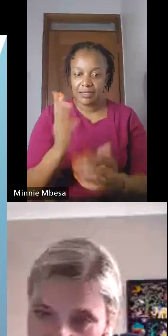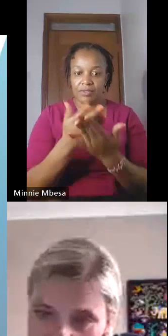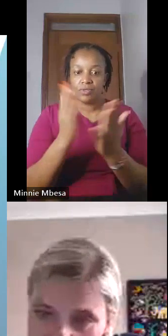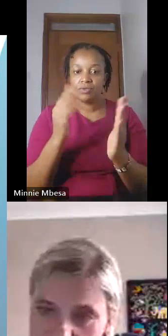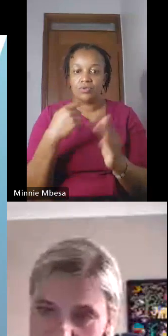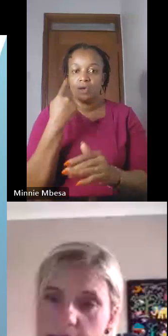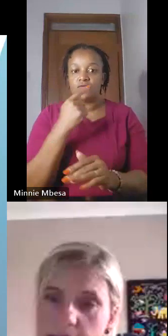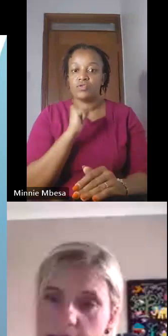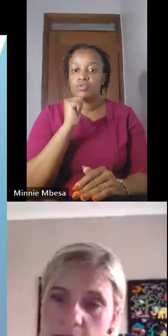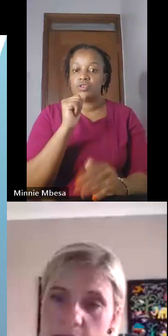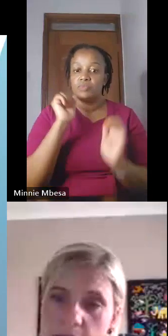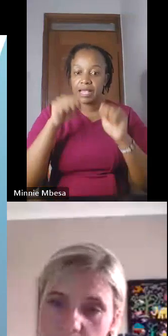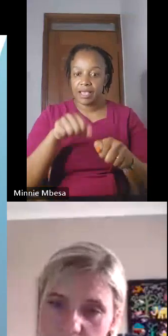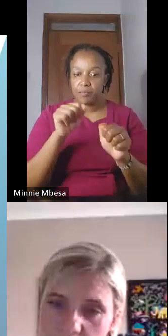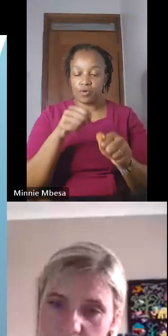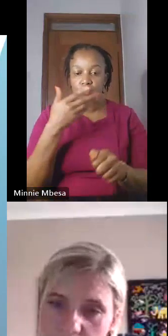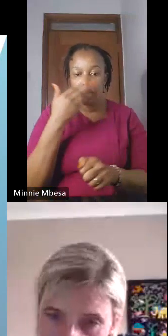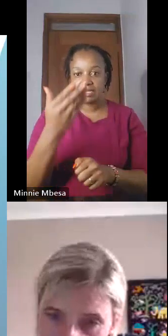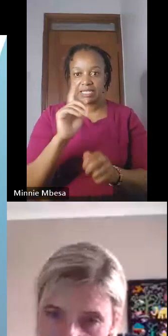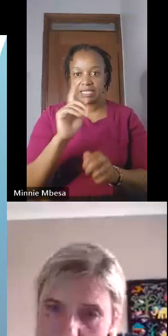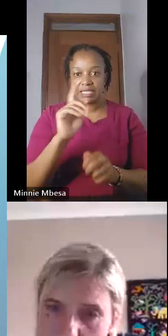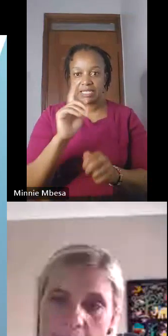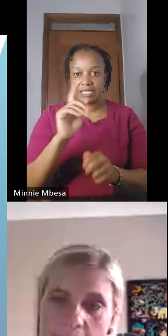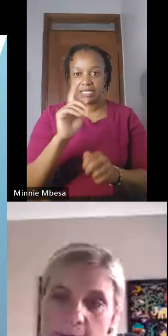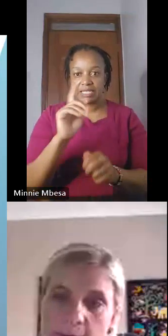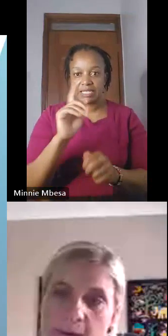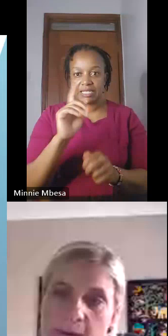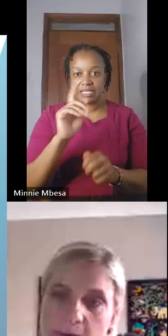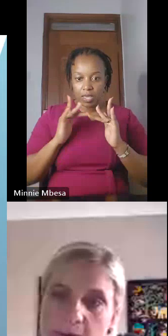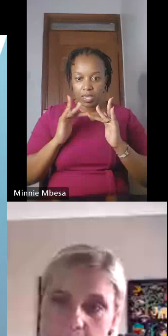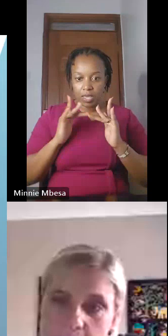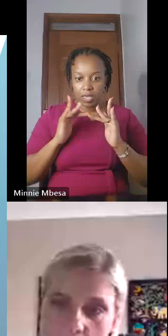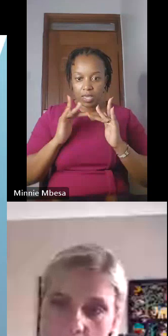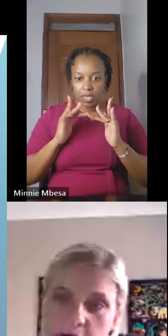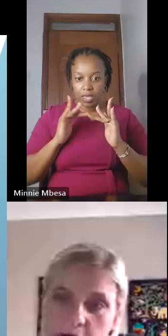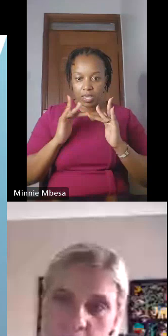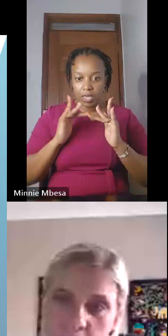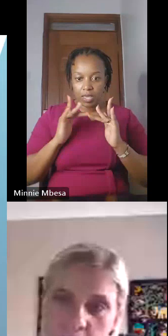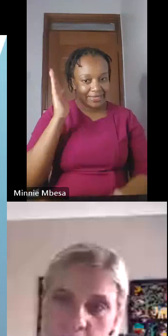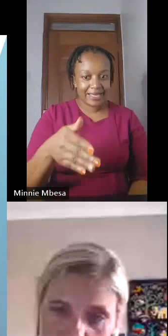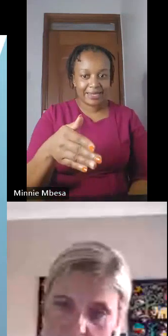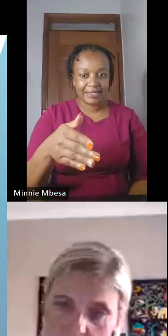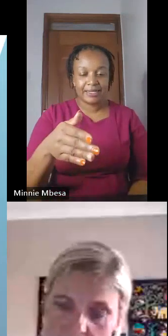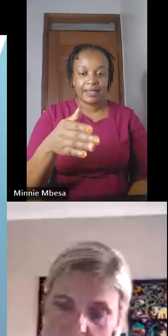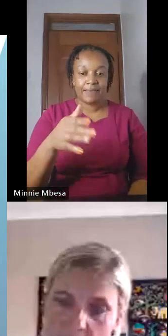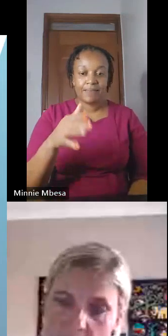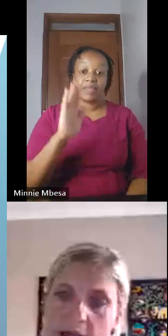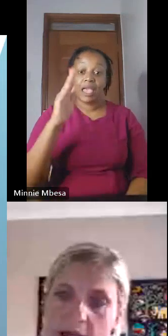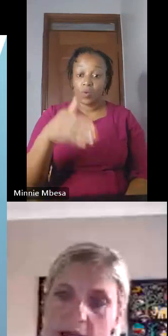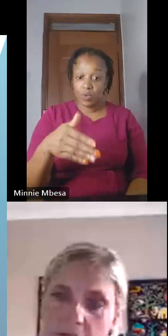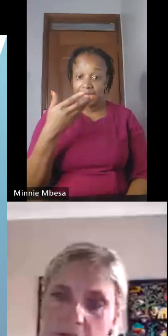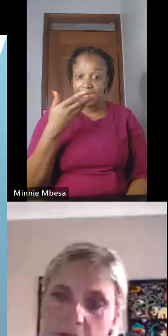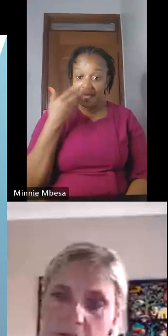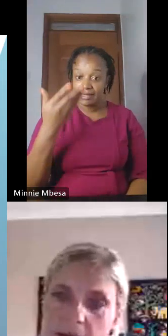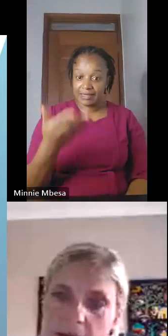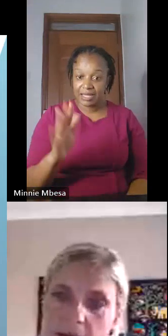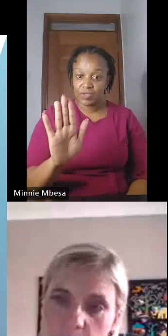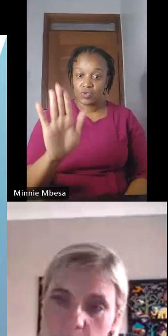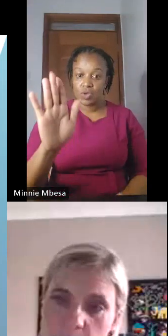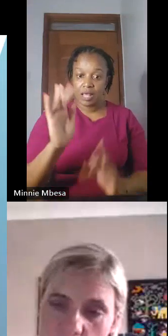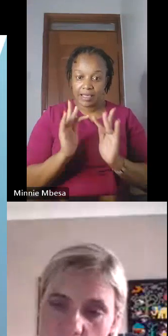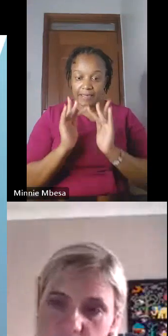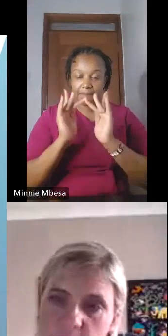their questions to email me directly. I will respond to your email, and